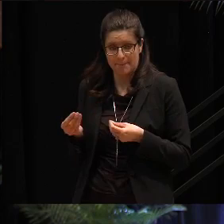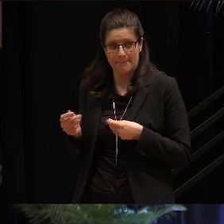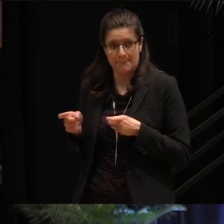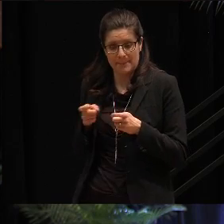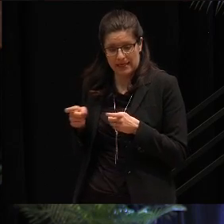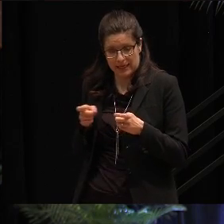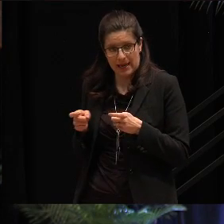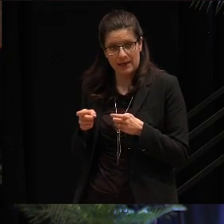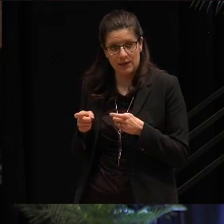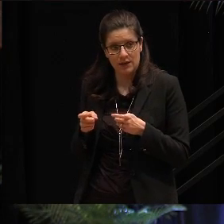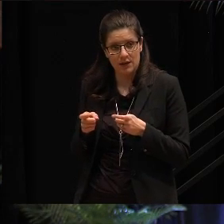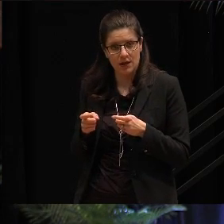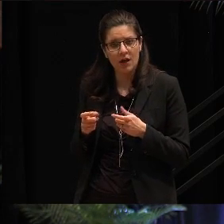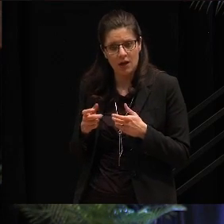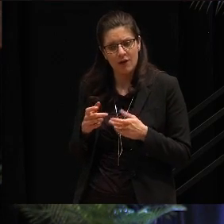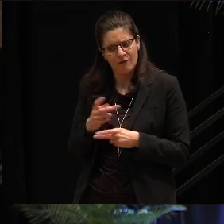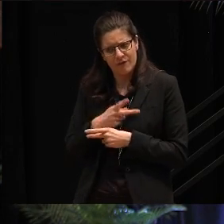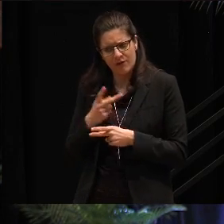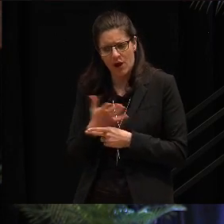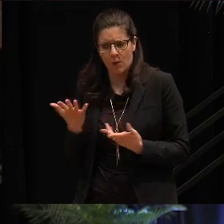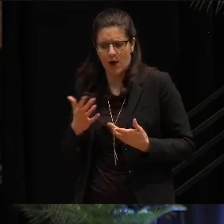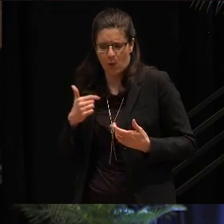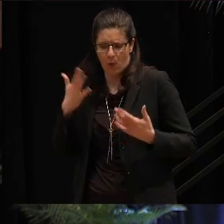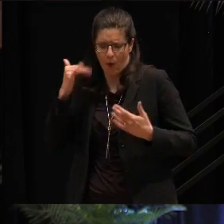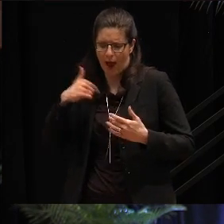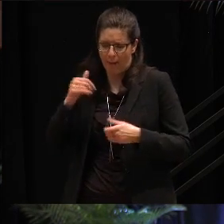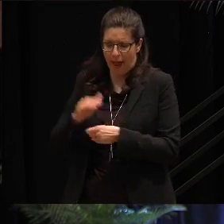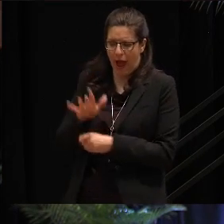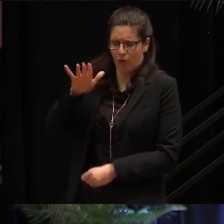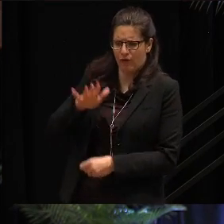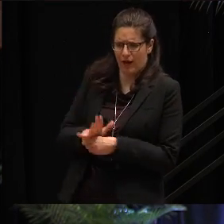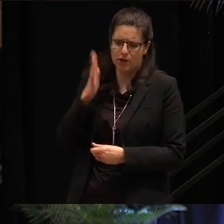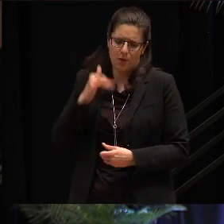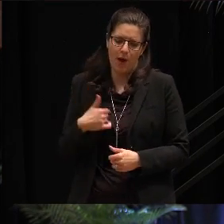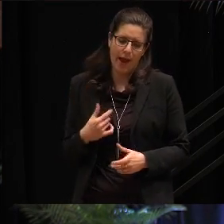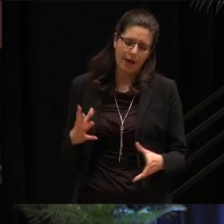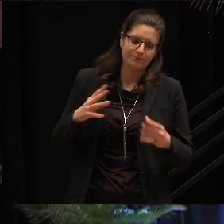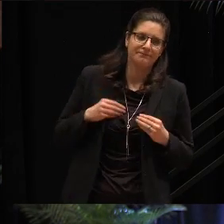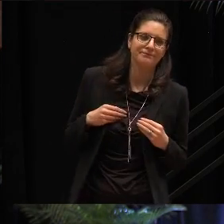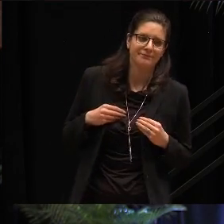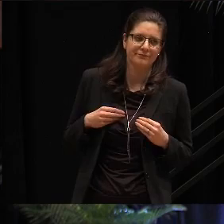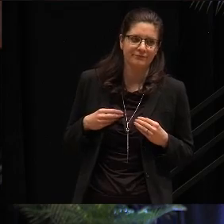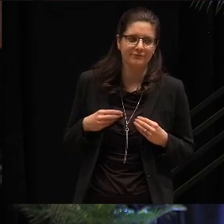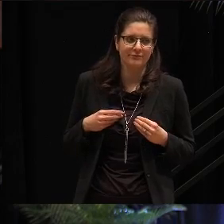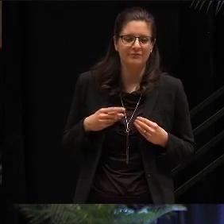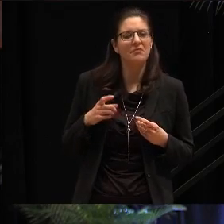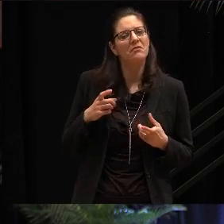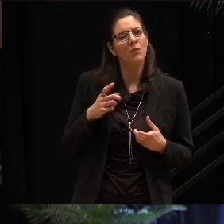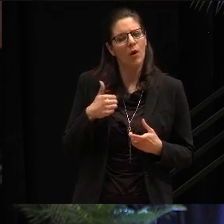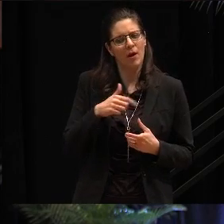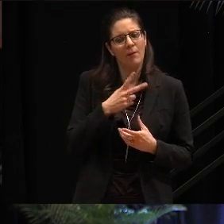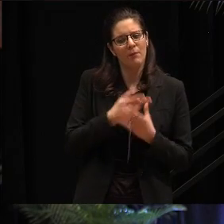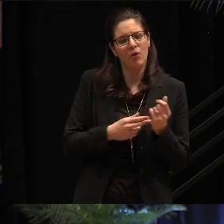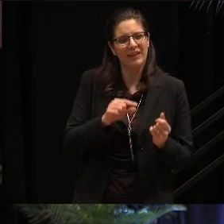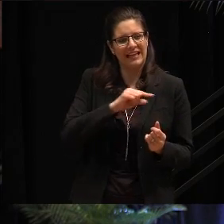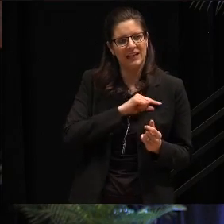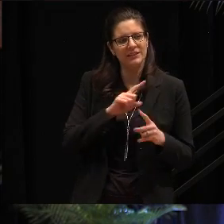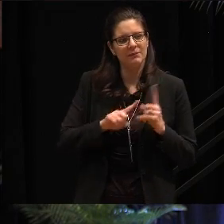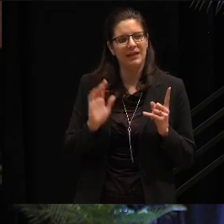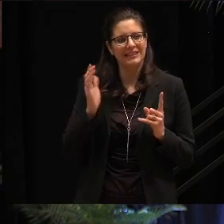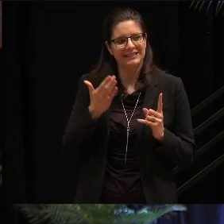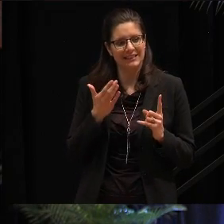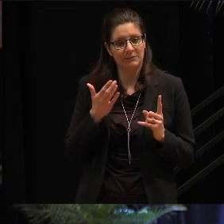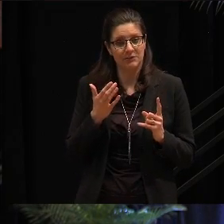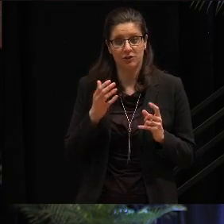what outrages us and what doesn't outrage us. And we're both guilty of this, but right now it just seems that since